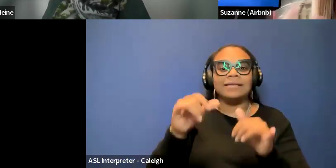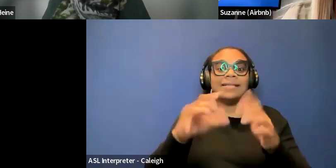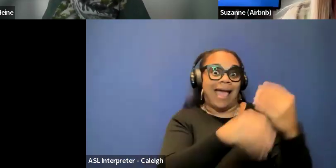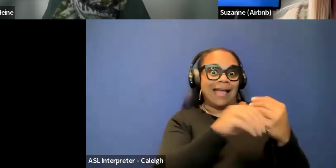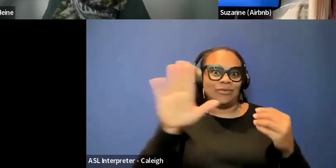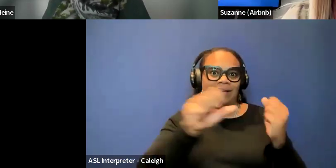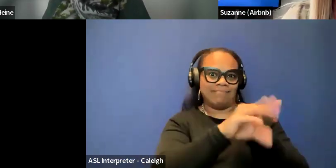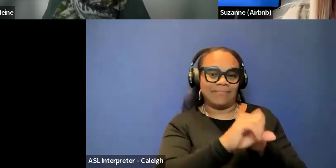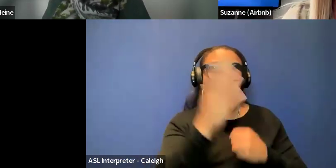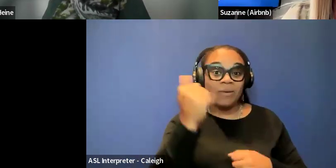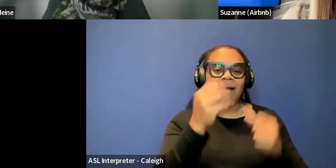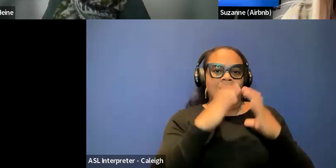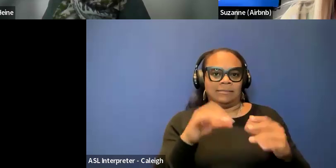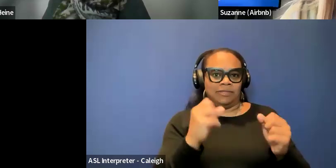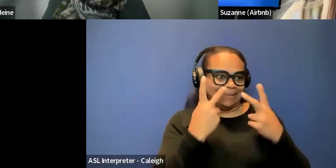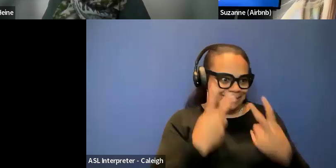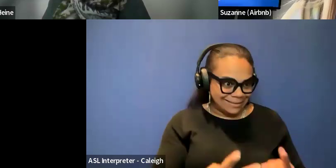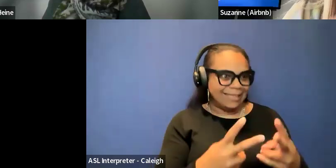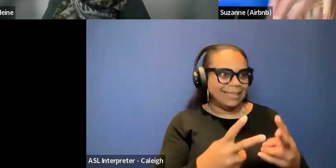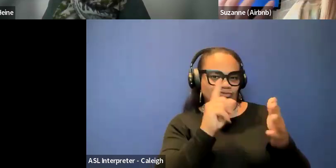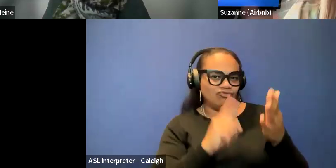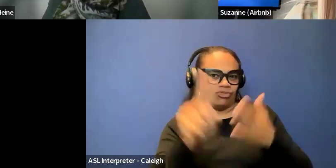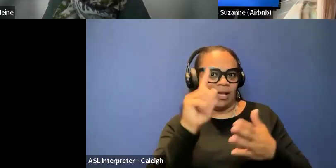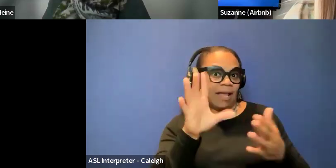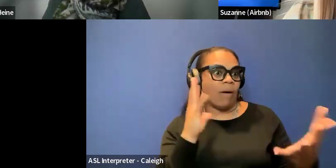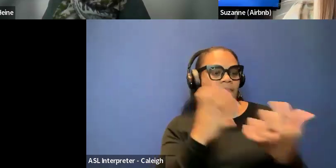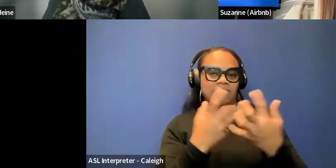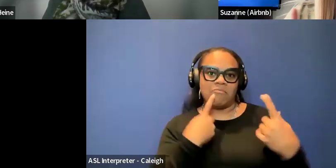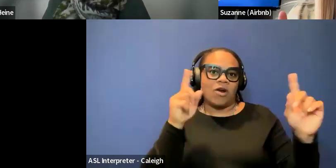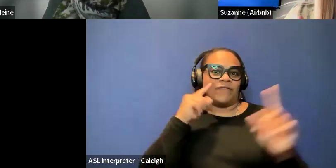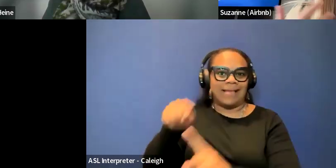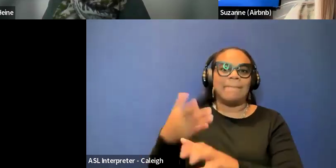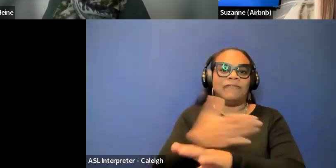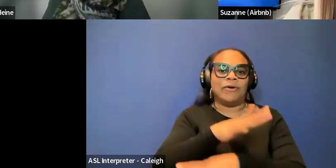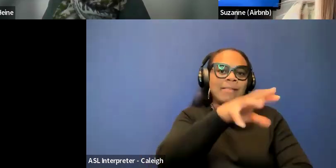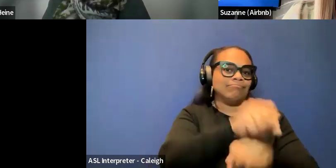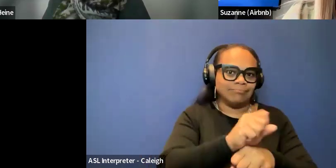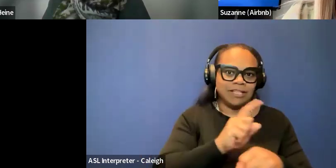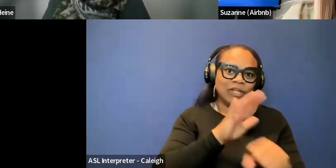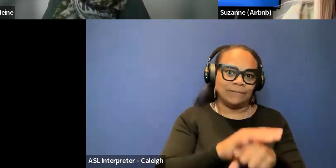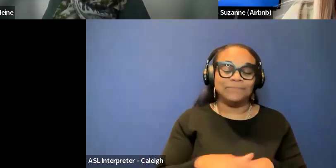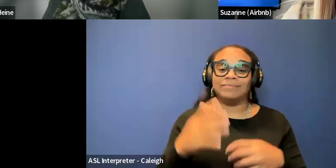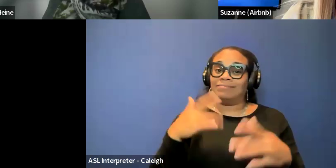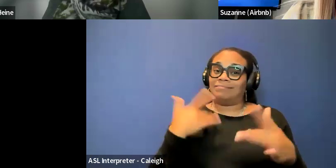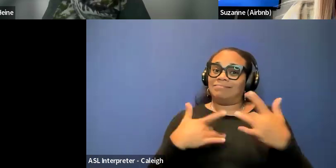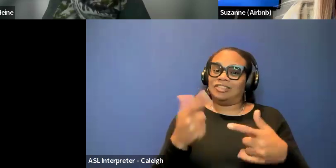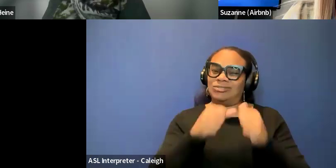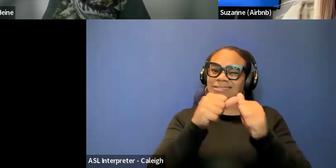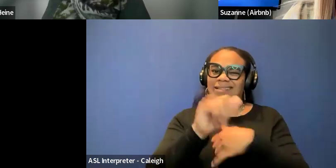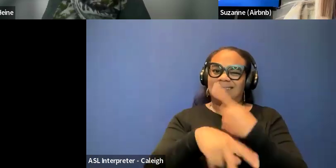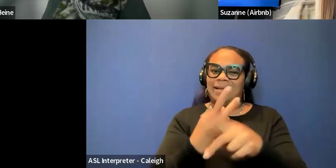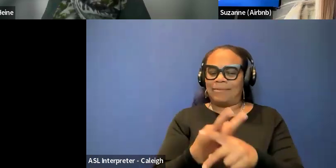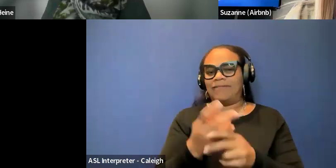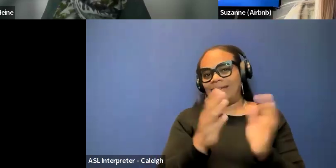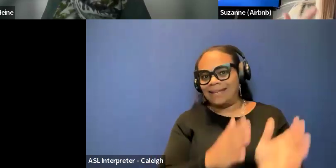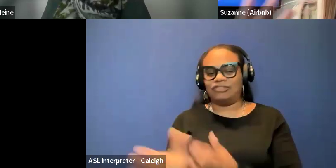book whether it's a space that is going to work for their needs. So we're excited to sort of continue these kind of supply initiatives to really make